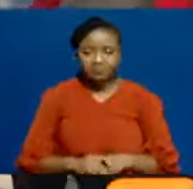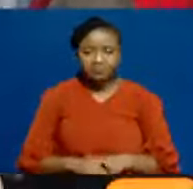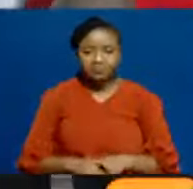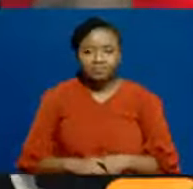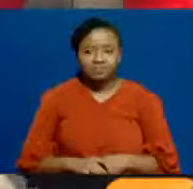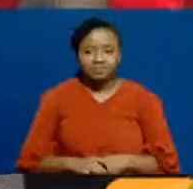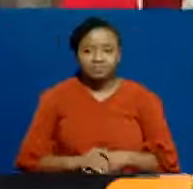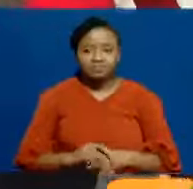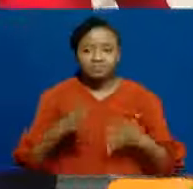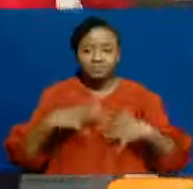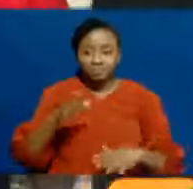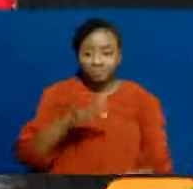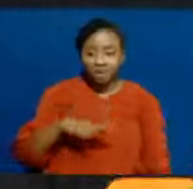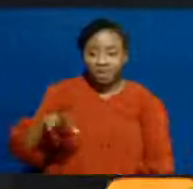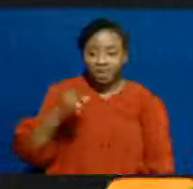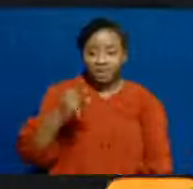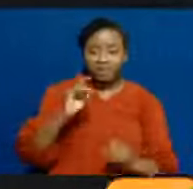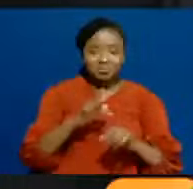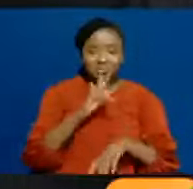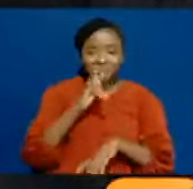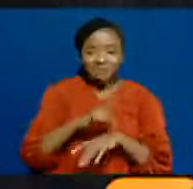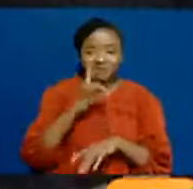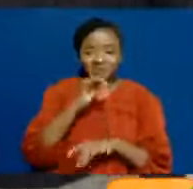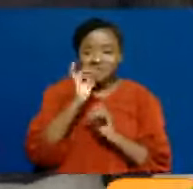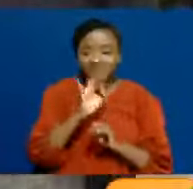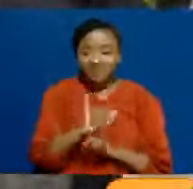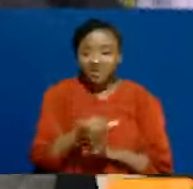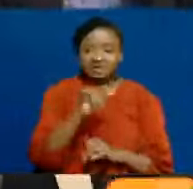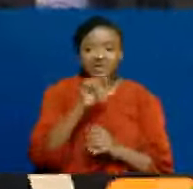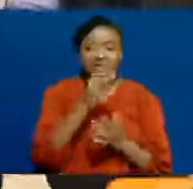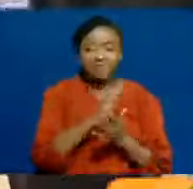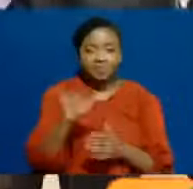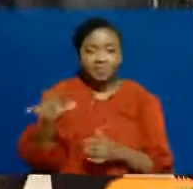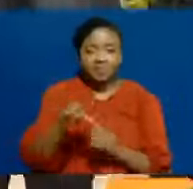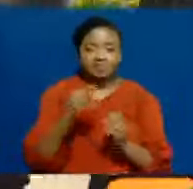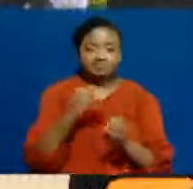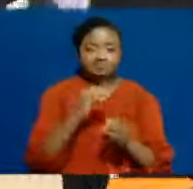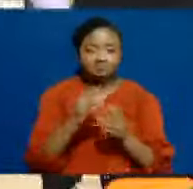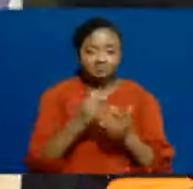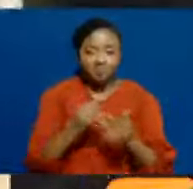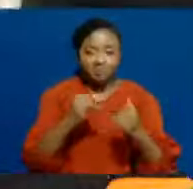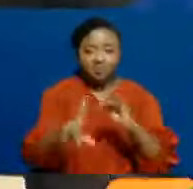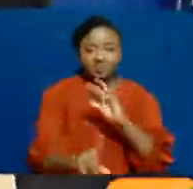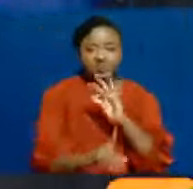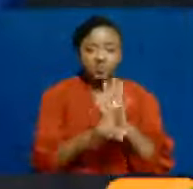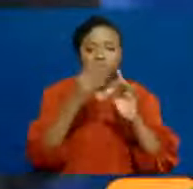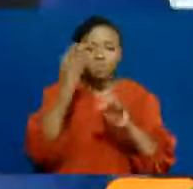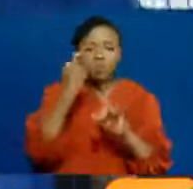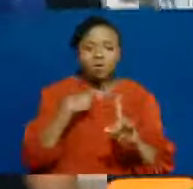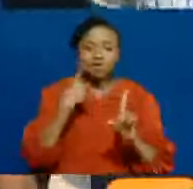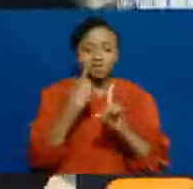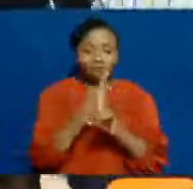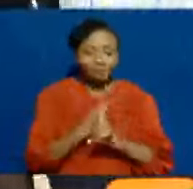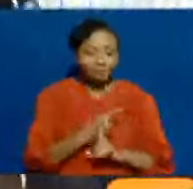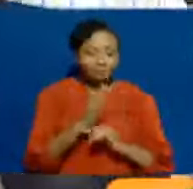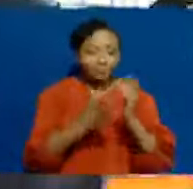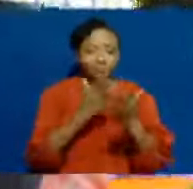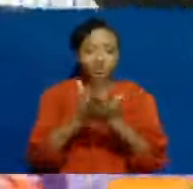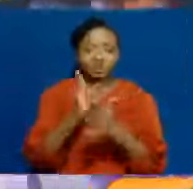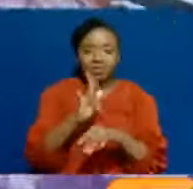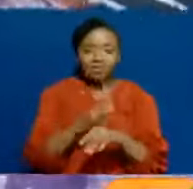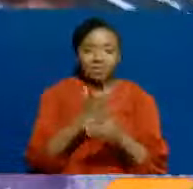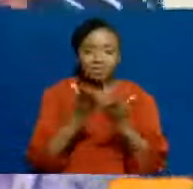City residents are likely to feel the pinch if the proposed bill becomes law. The bill contains a raft of proposals that will see the cost of living for